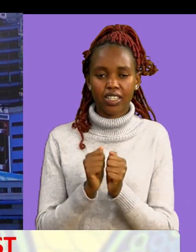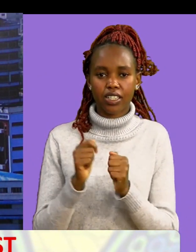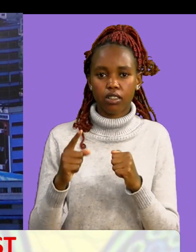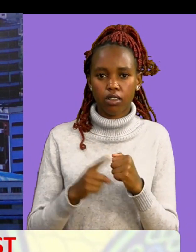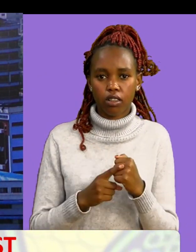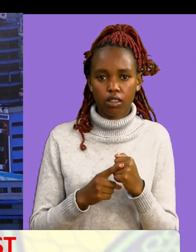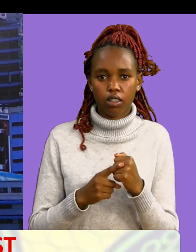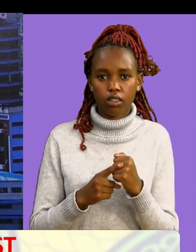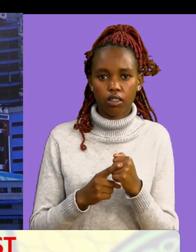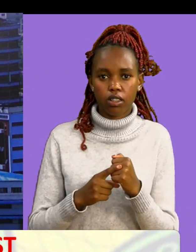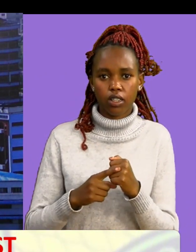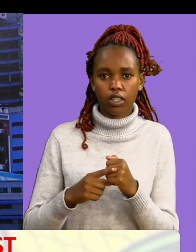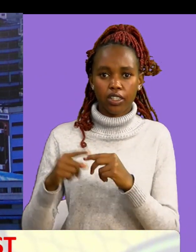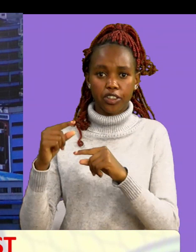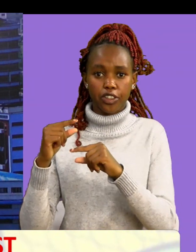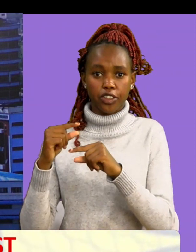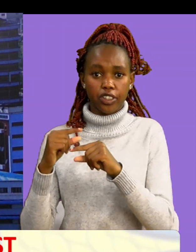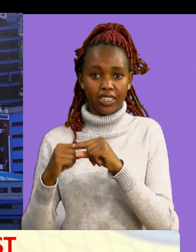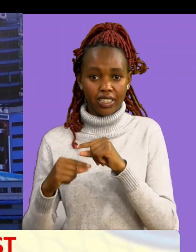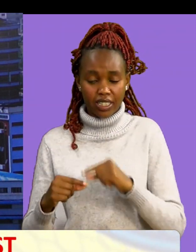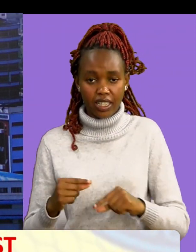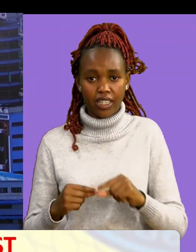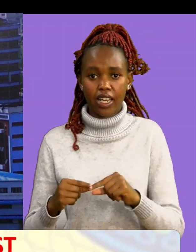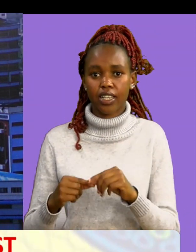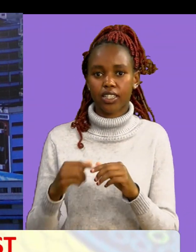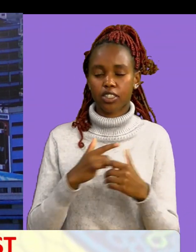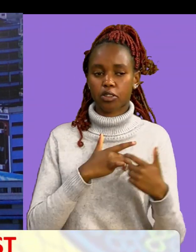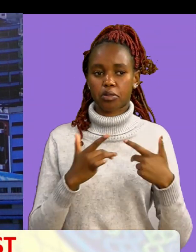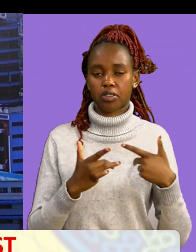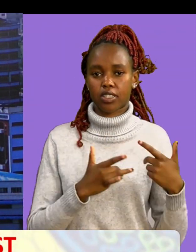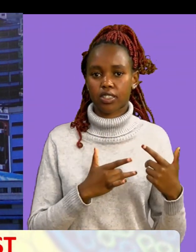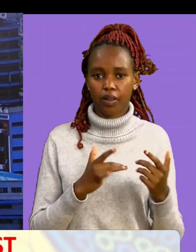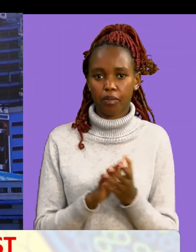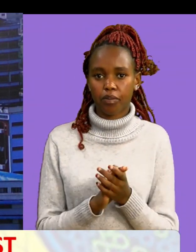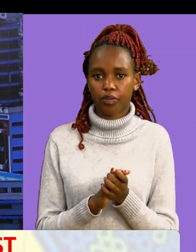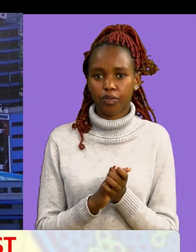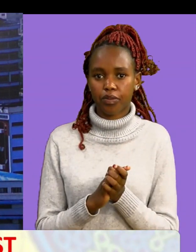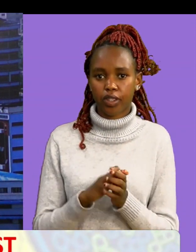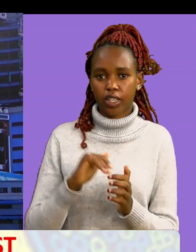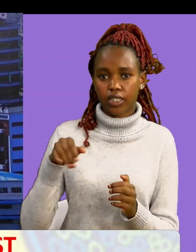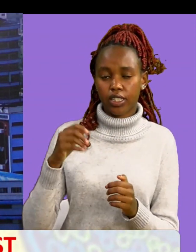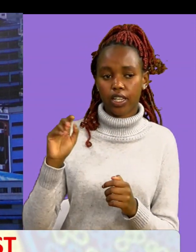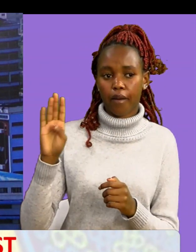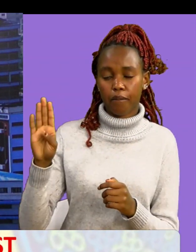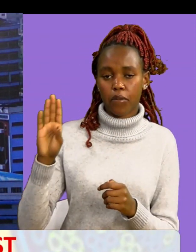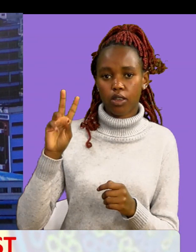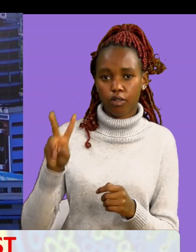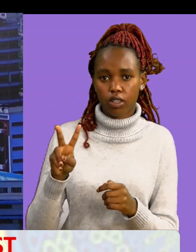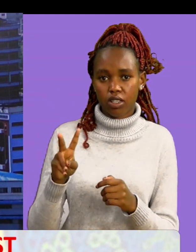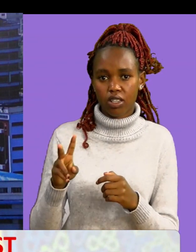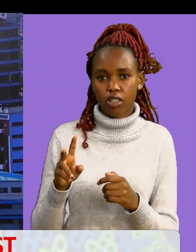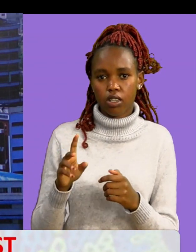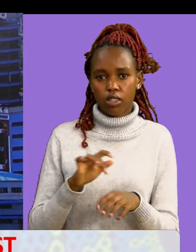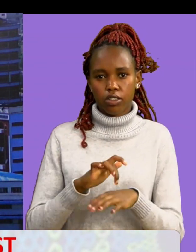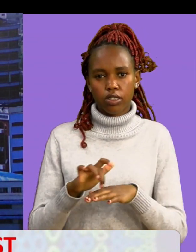of activism as far as gender-based violence is concerned. Now, even Mr. Oze amenikumbusha, JBV is a very sensitive topic to